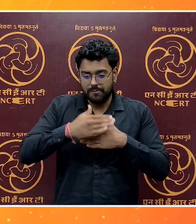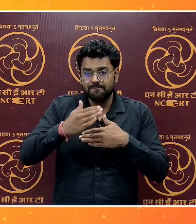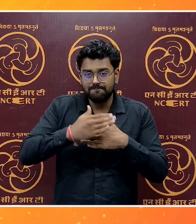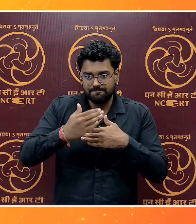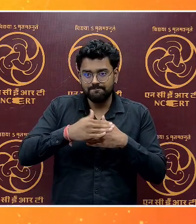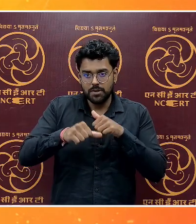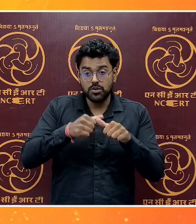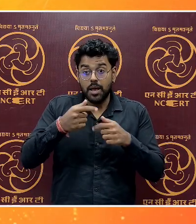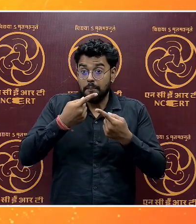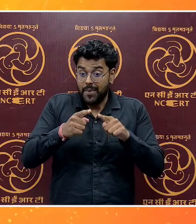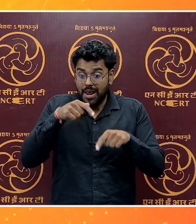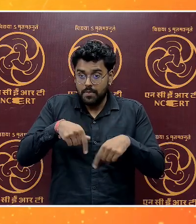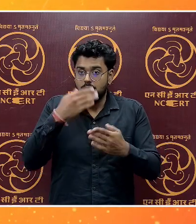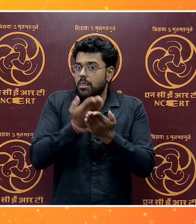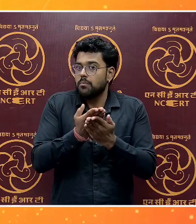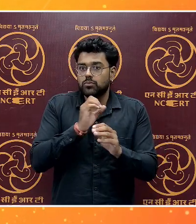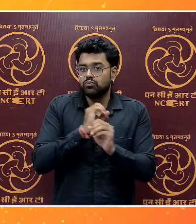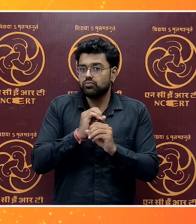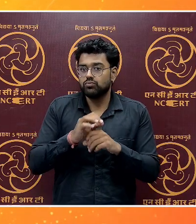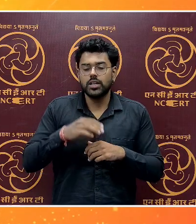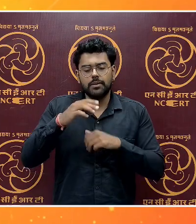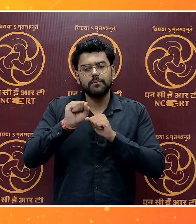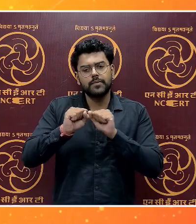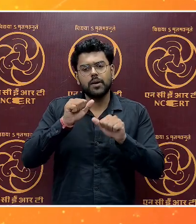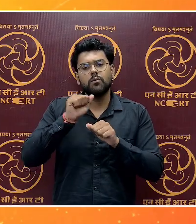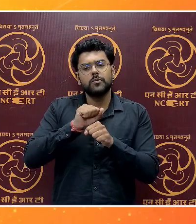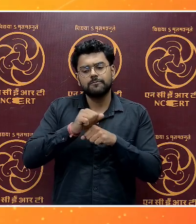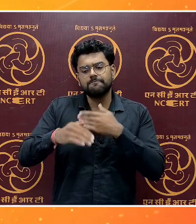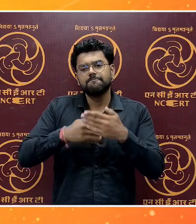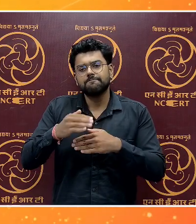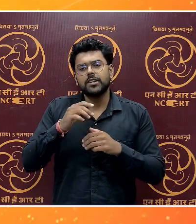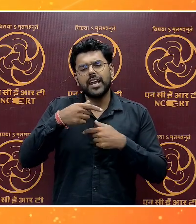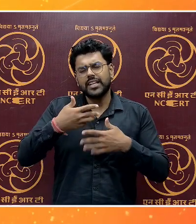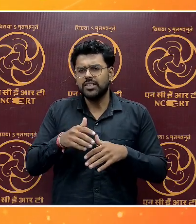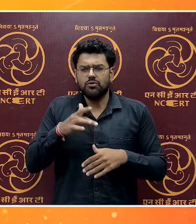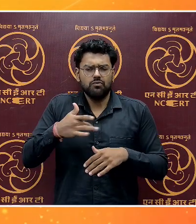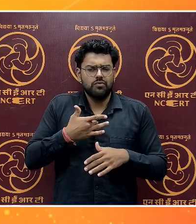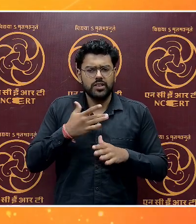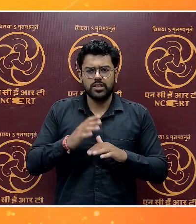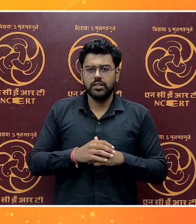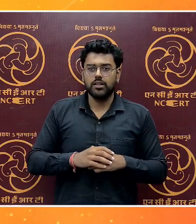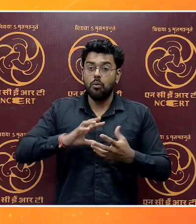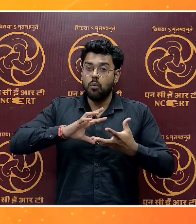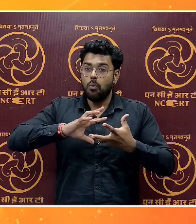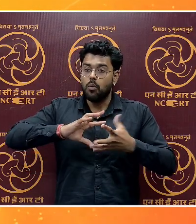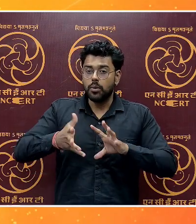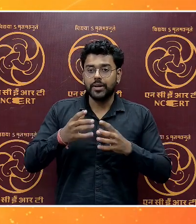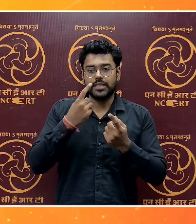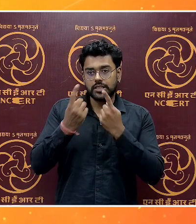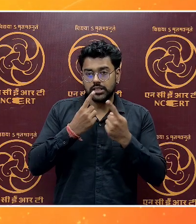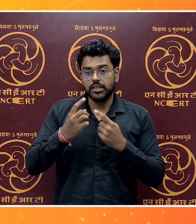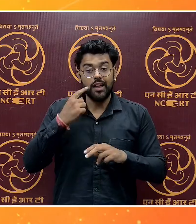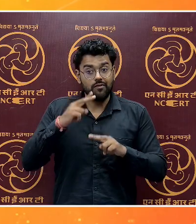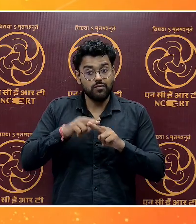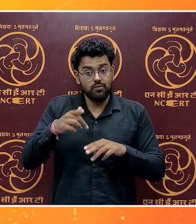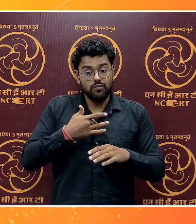process, but it's not submitted yet. So you can continue your work. Whatever you have previously selected will be automatically will checked, and if you wanted